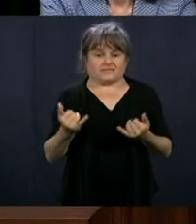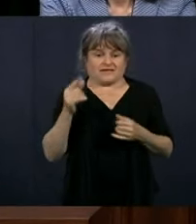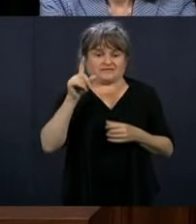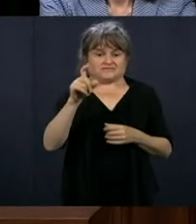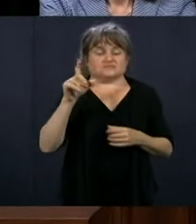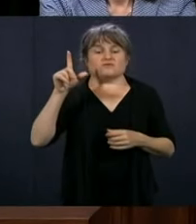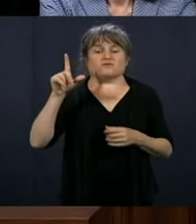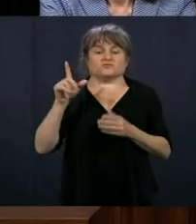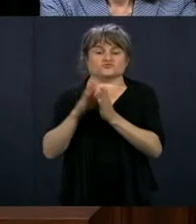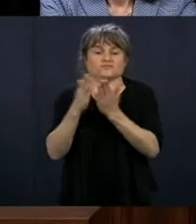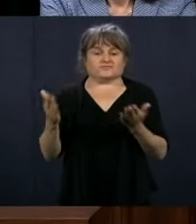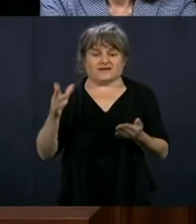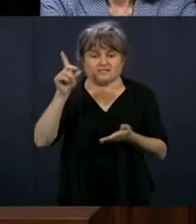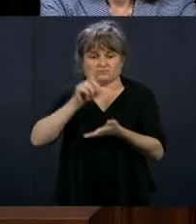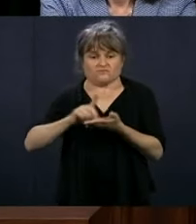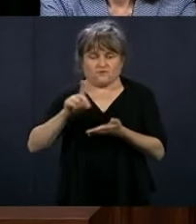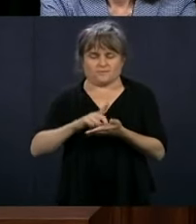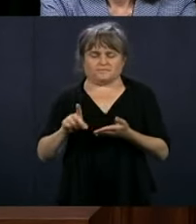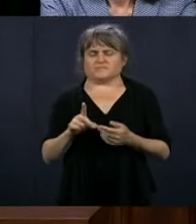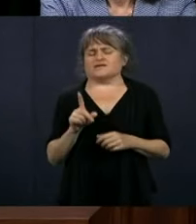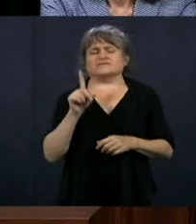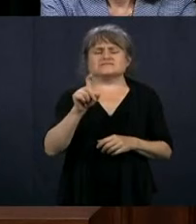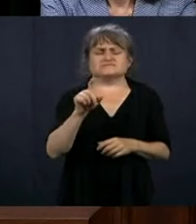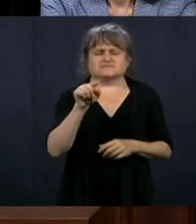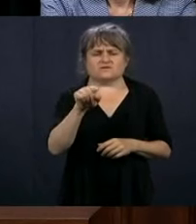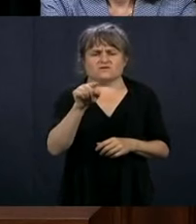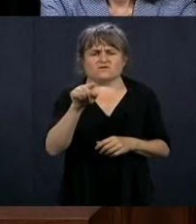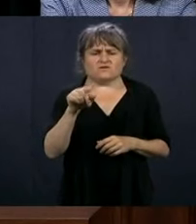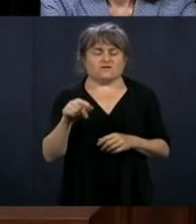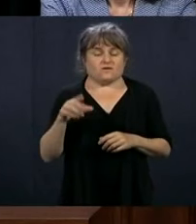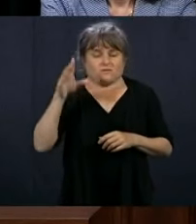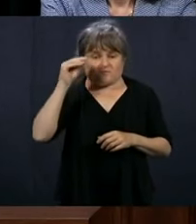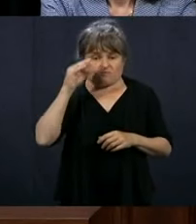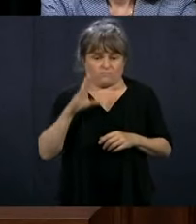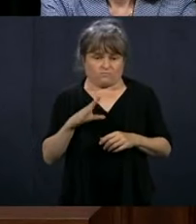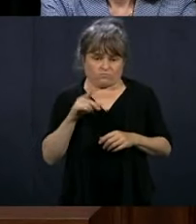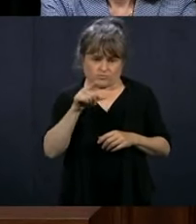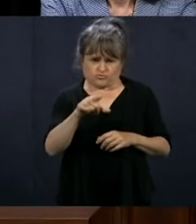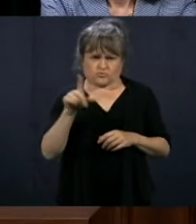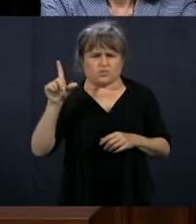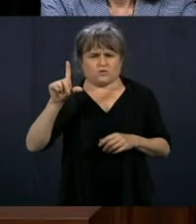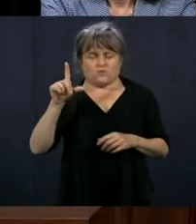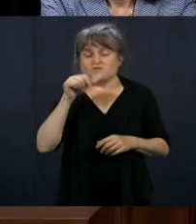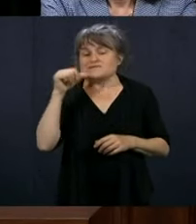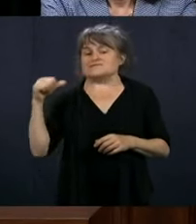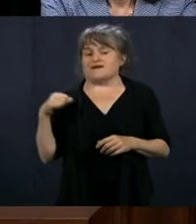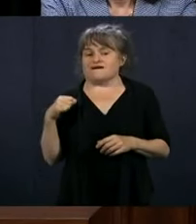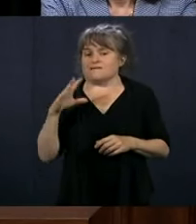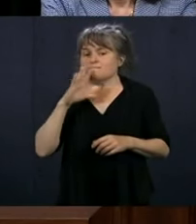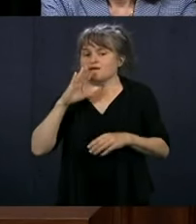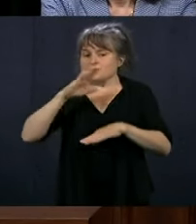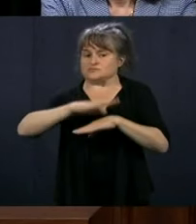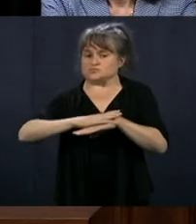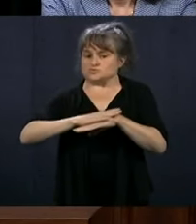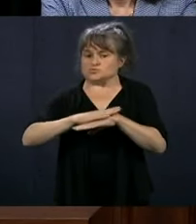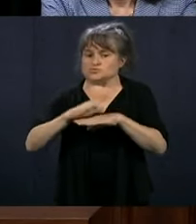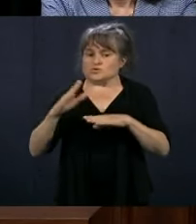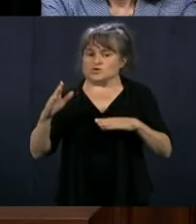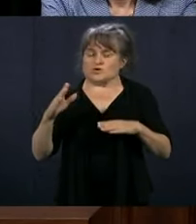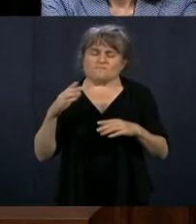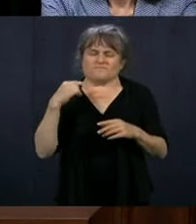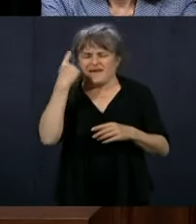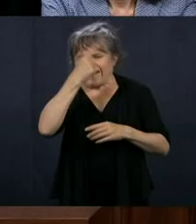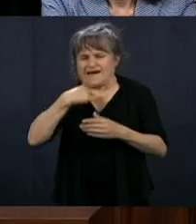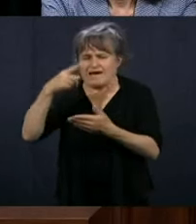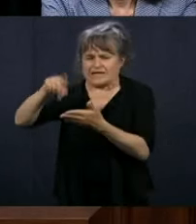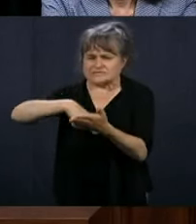contre... Concerning the fight against racism, you said yesterday that Quebec is due for a tranquil evolution. A lot of people